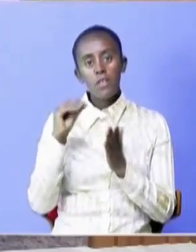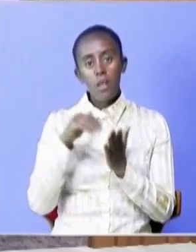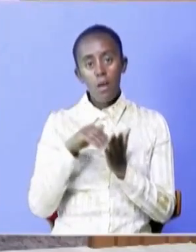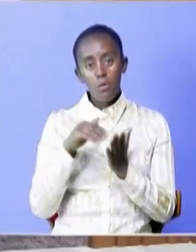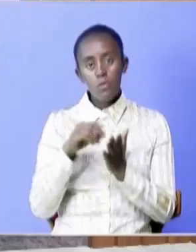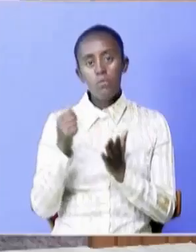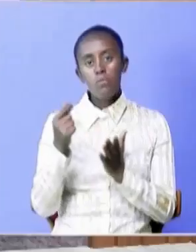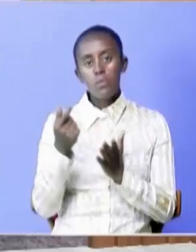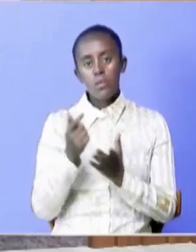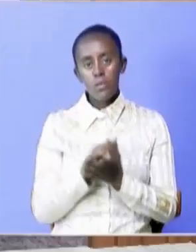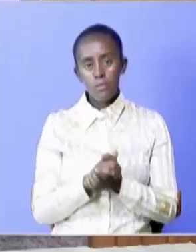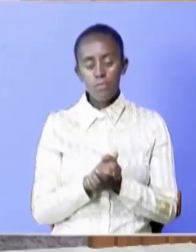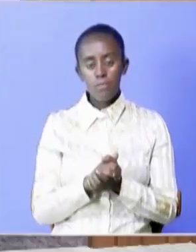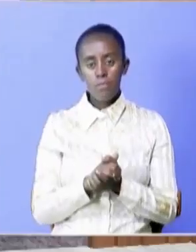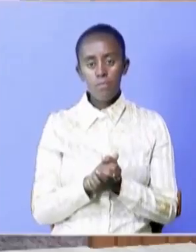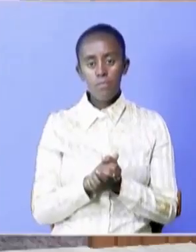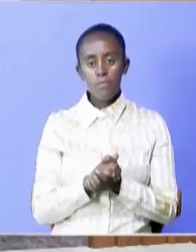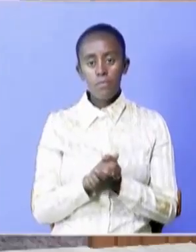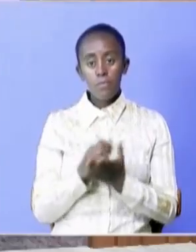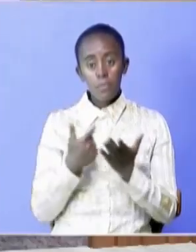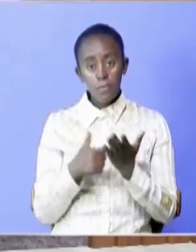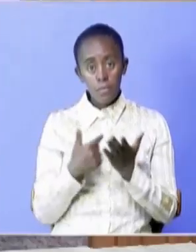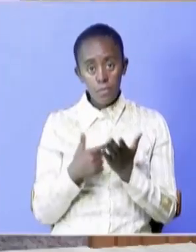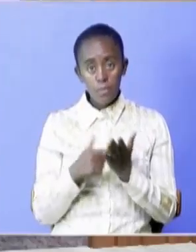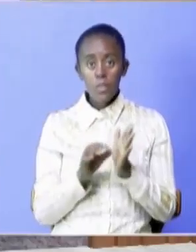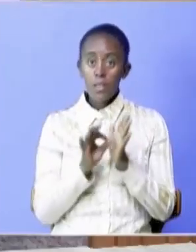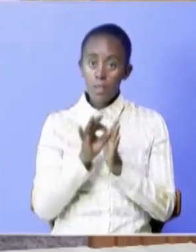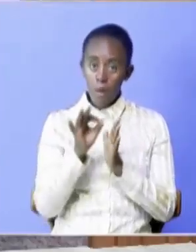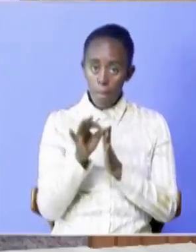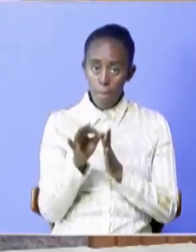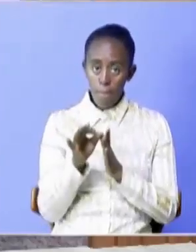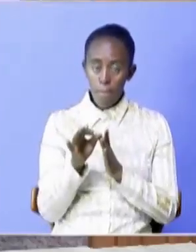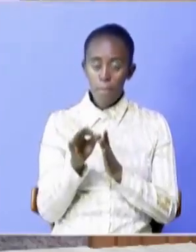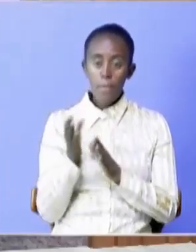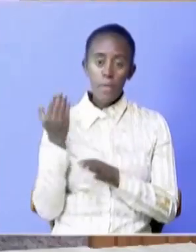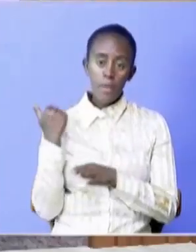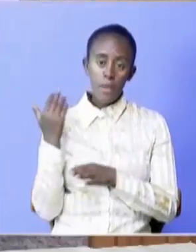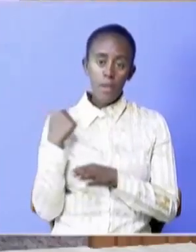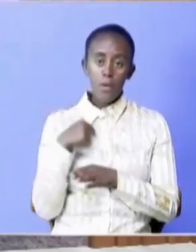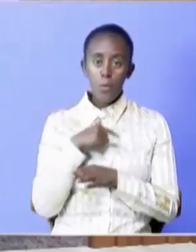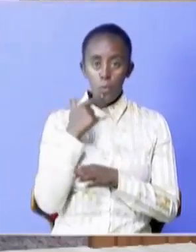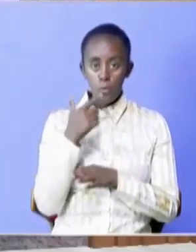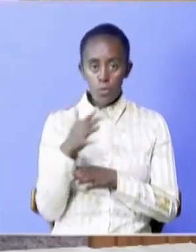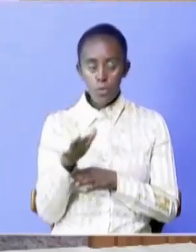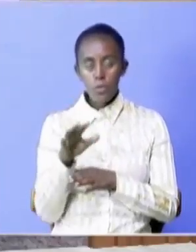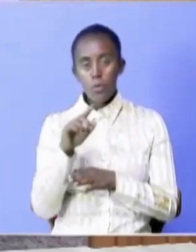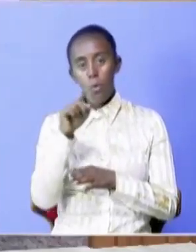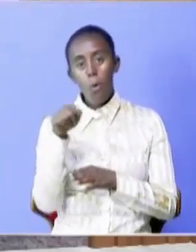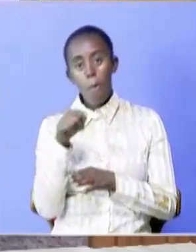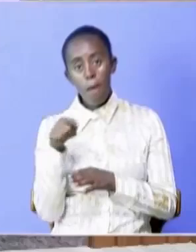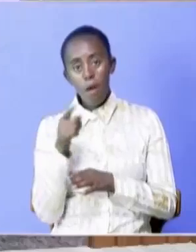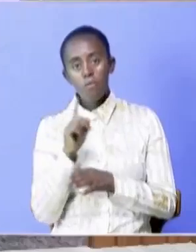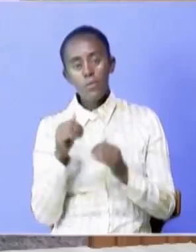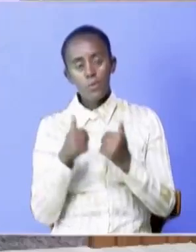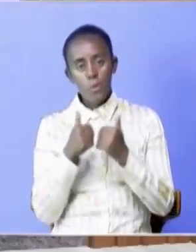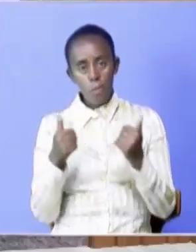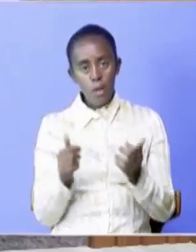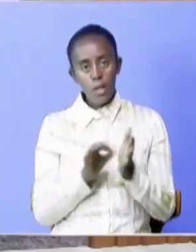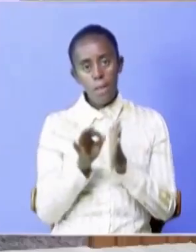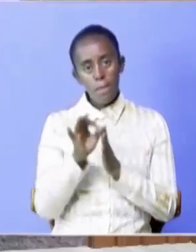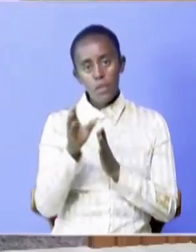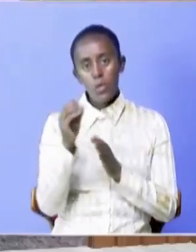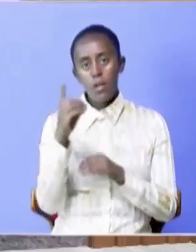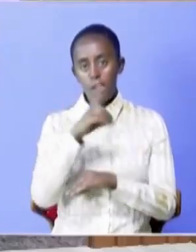50,000 birr. So this is a number. Earlier we said we use comma to separate numbers and